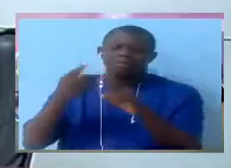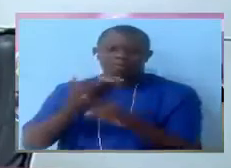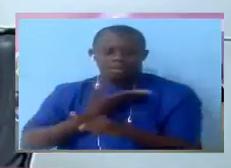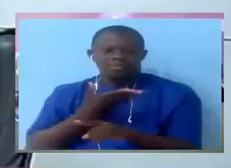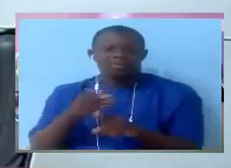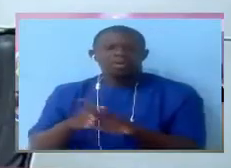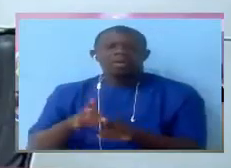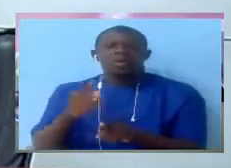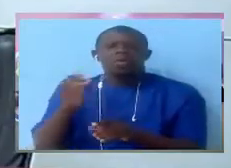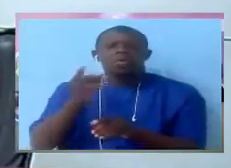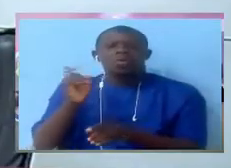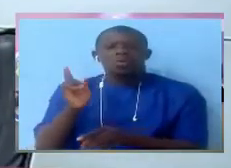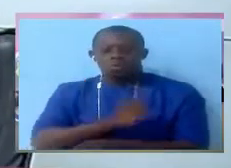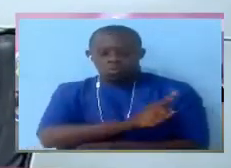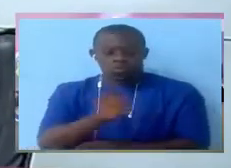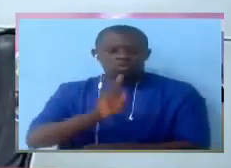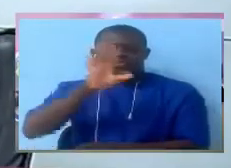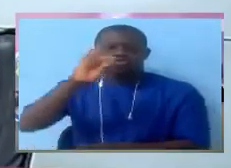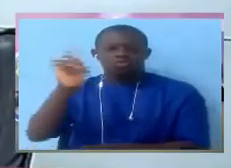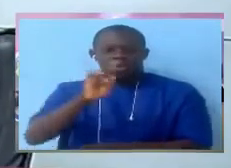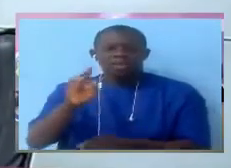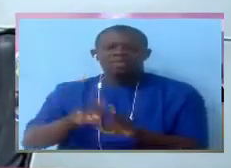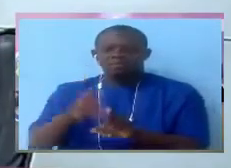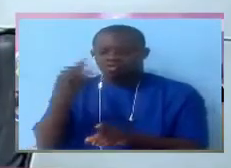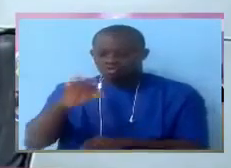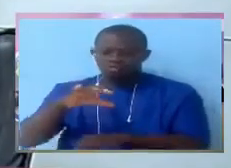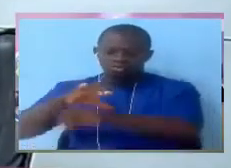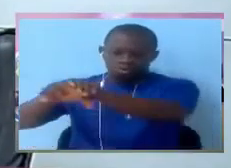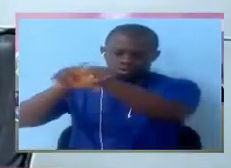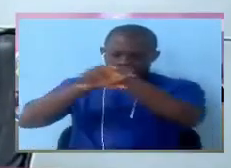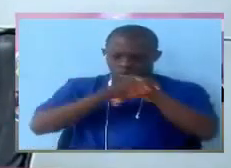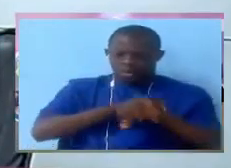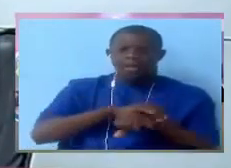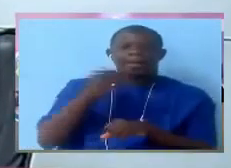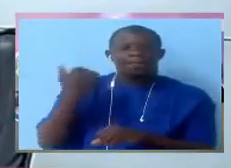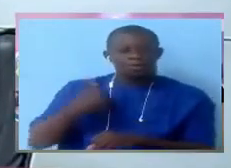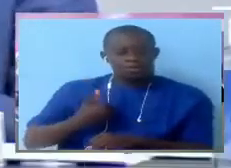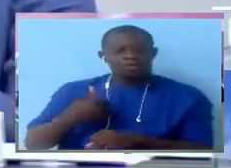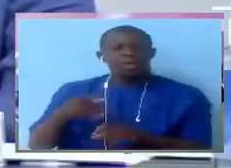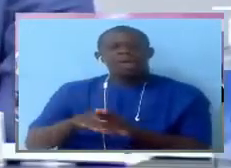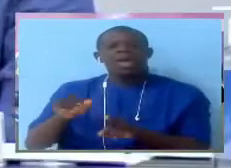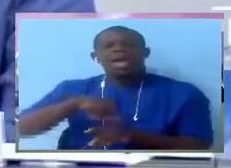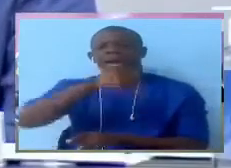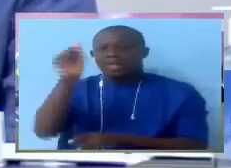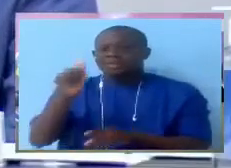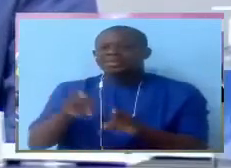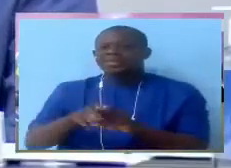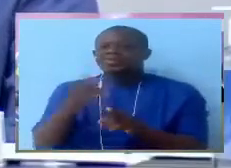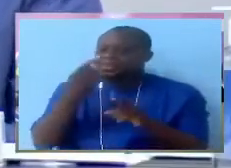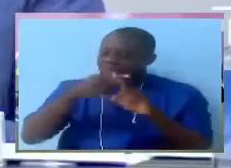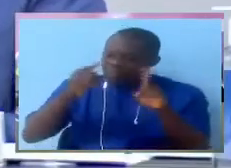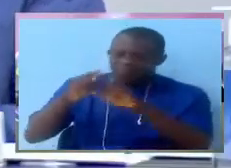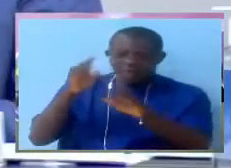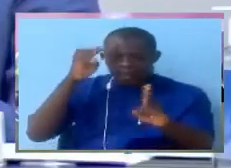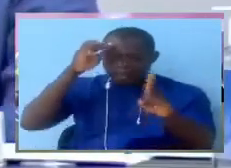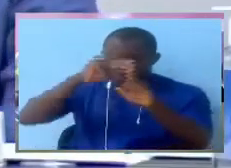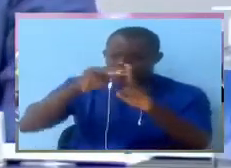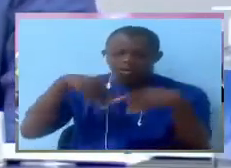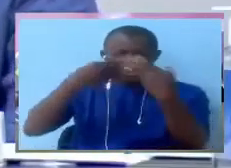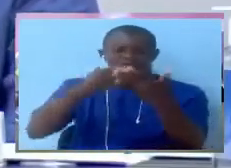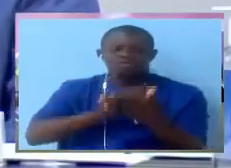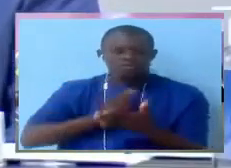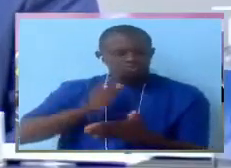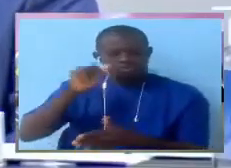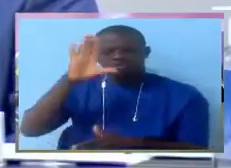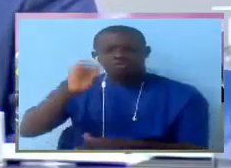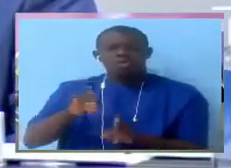nit yi ñu waaw mission bu ñu dox dal mission bobu dañ ko de complice yena de jëli nit ñi waaw yena de door nit ñi